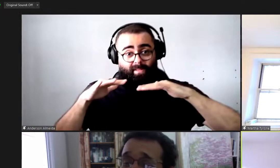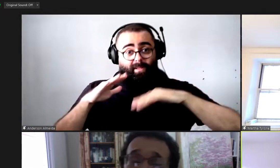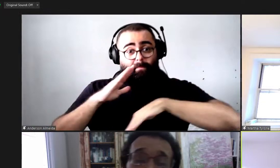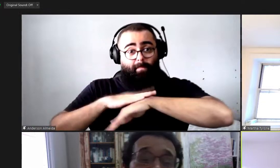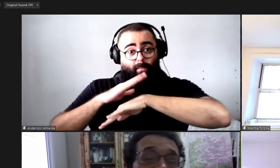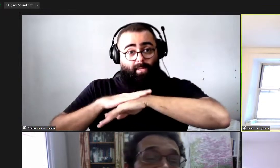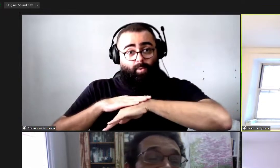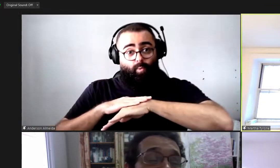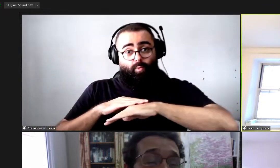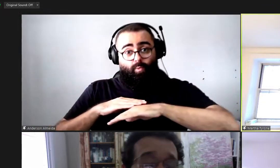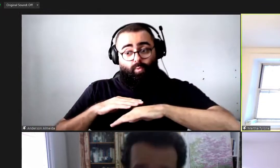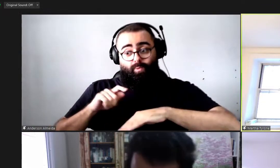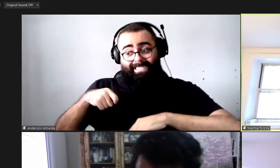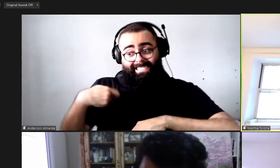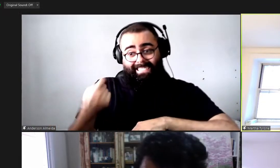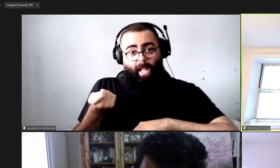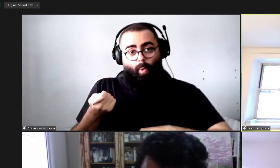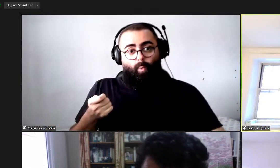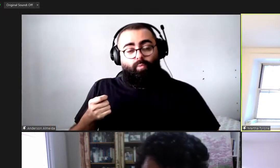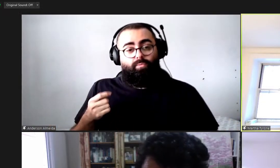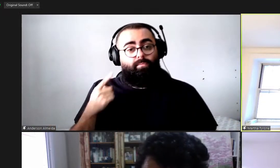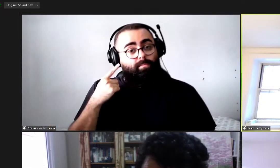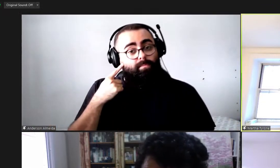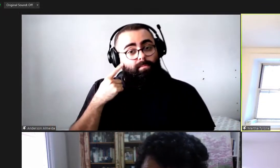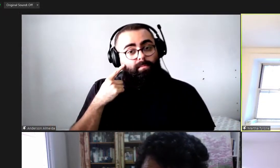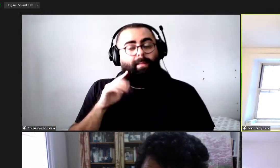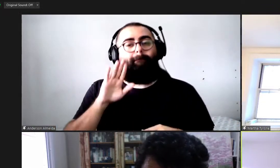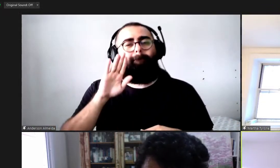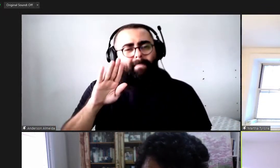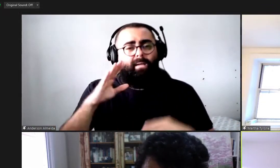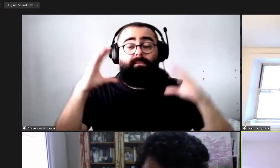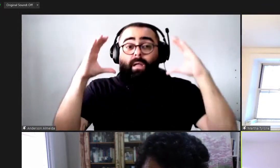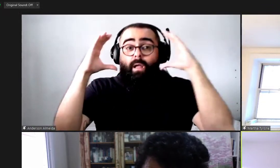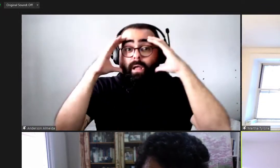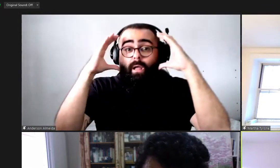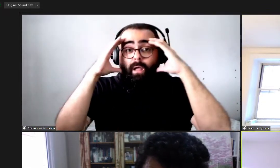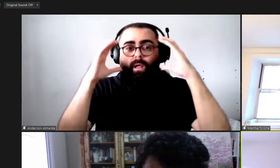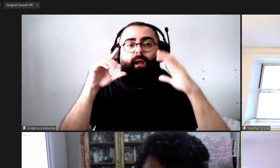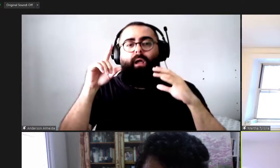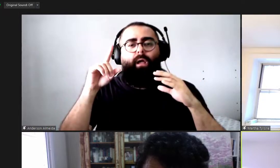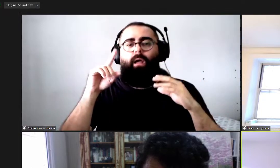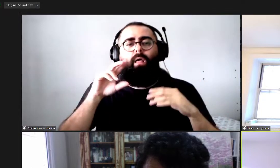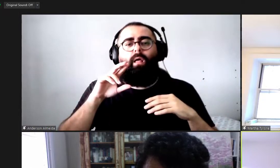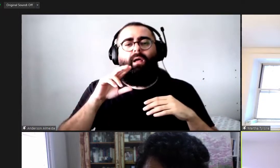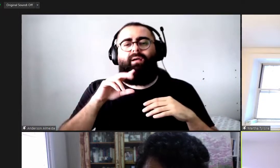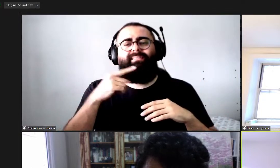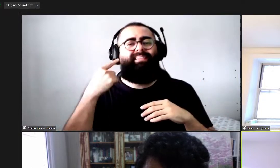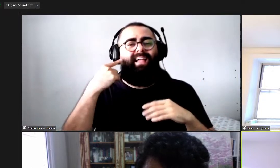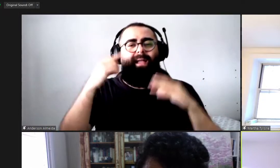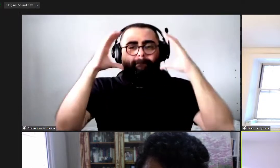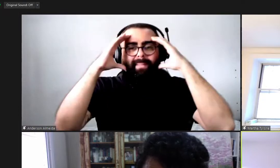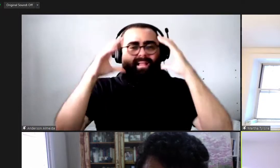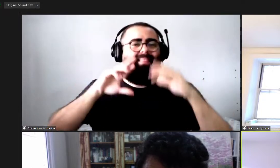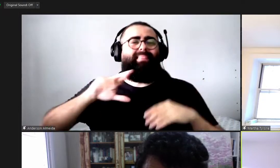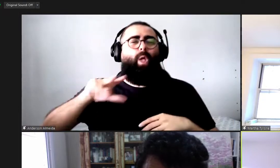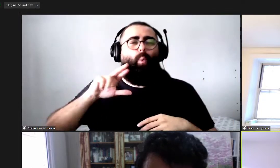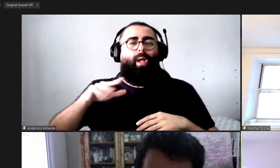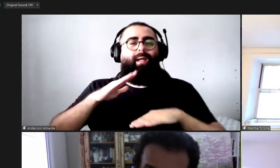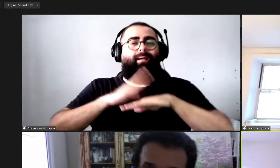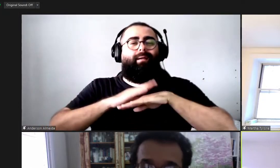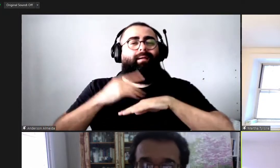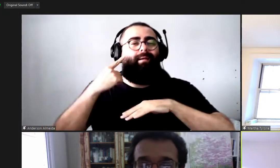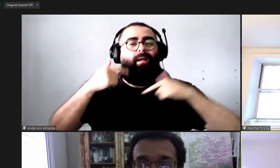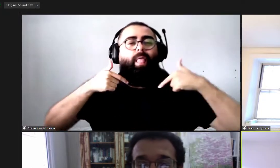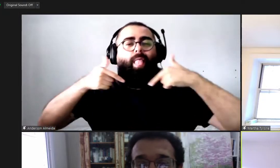signs. Mm-hmm. And we know that the head is phonologically considered to be a passive articulator. Right. And I would like